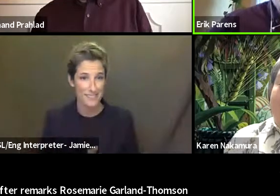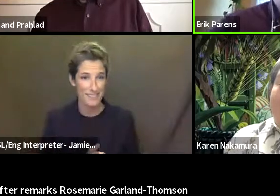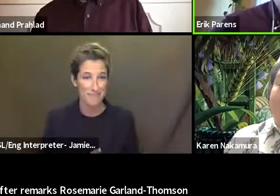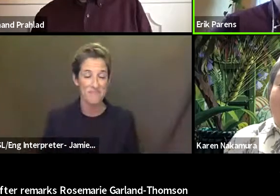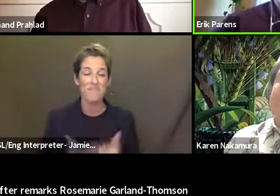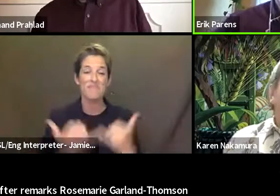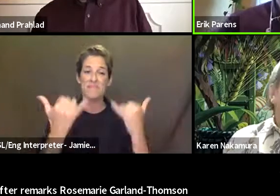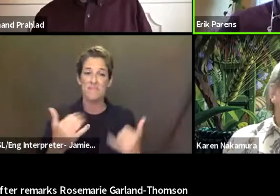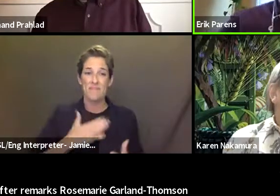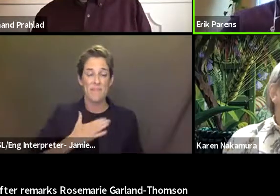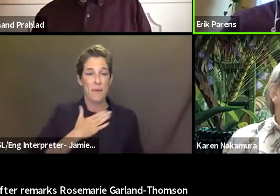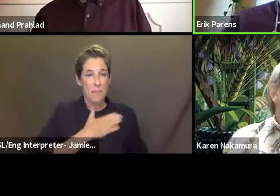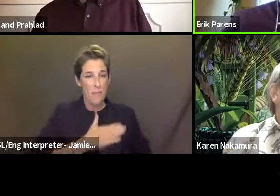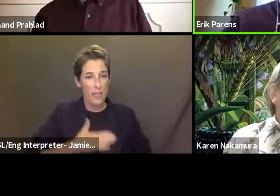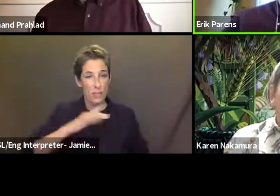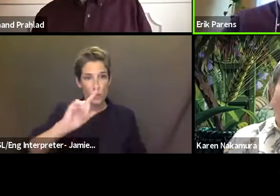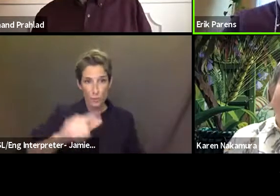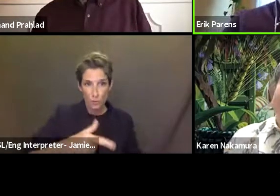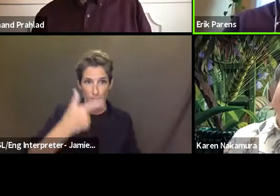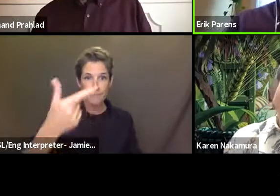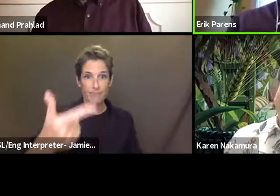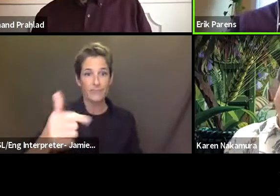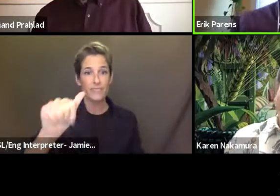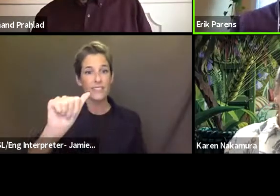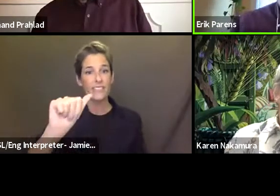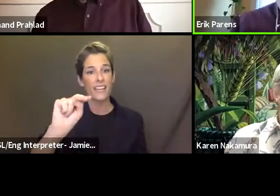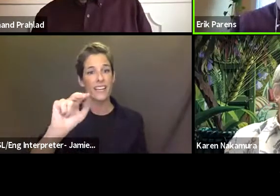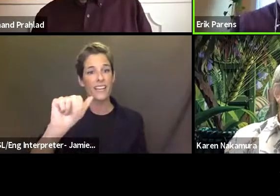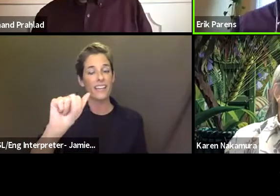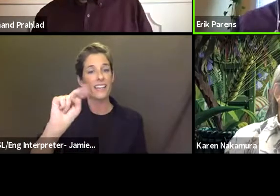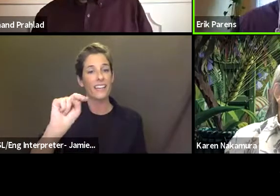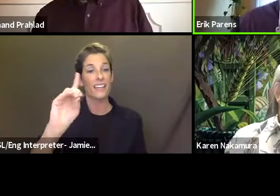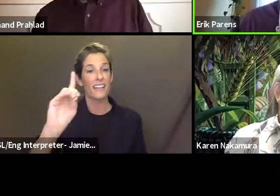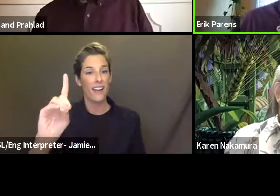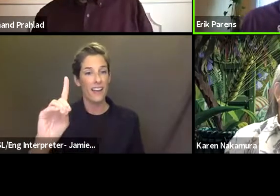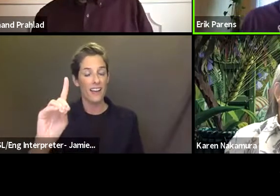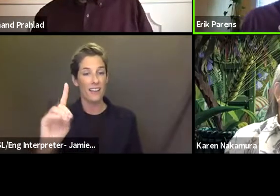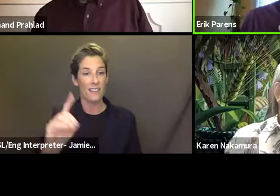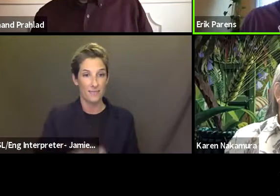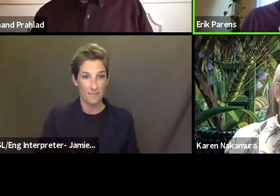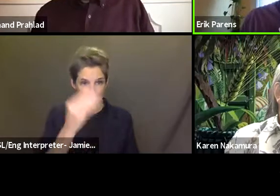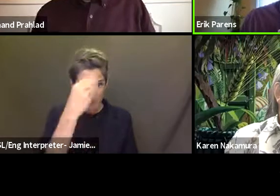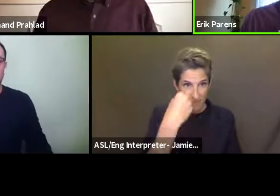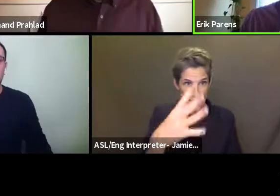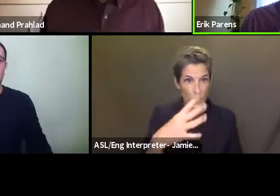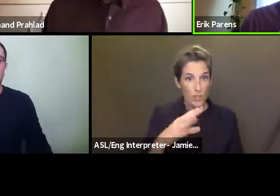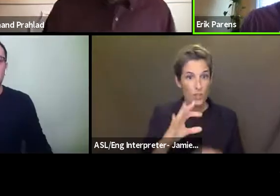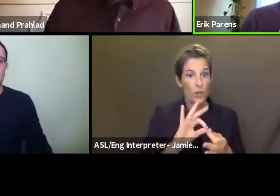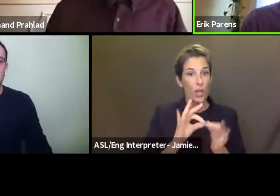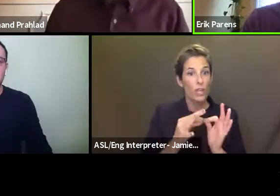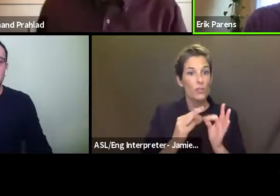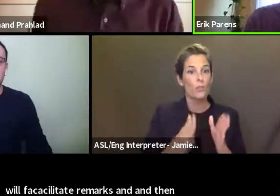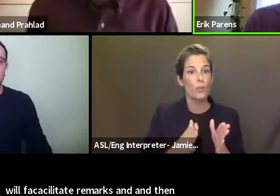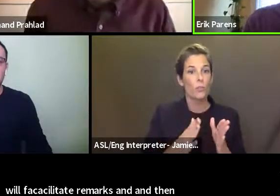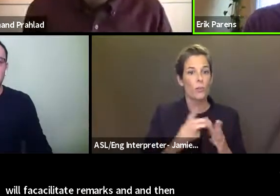pleasure to turn the Zoom mic over to Prahlad.